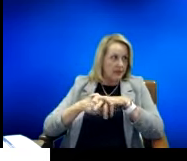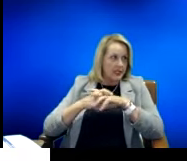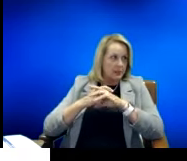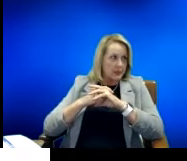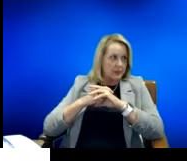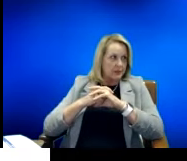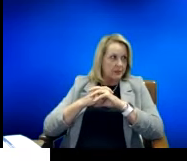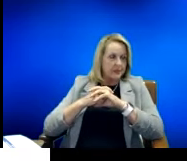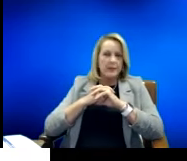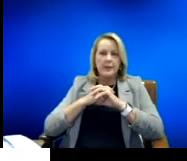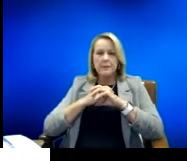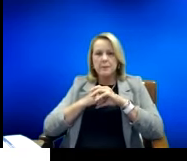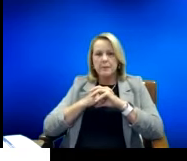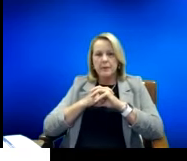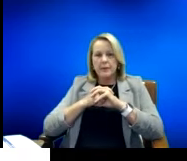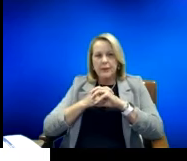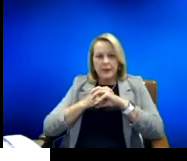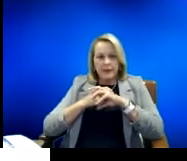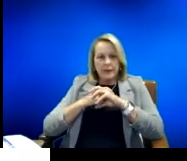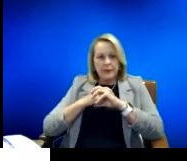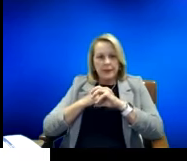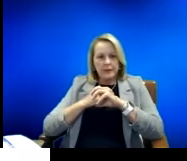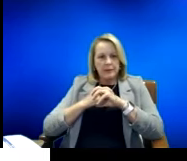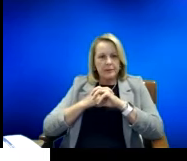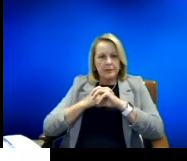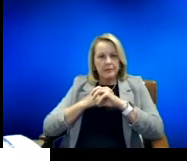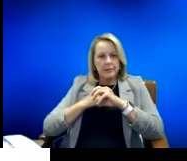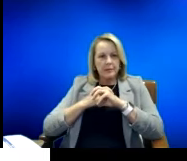for investment. Oh, I see. I see.